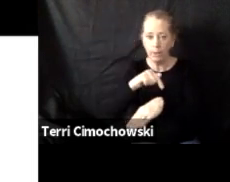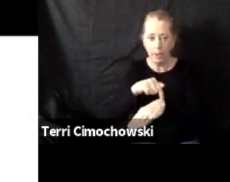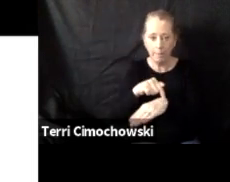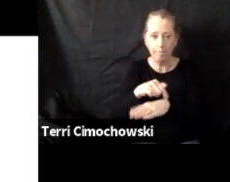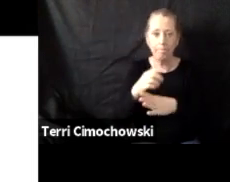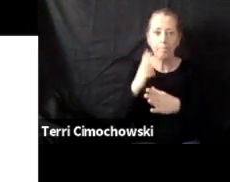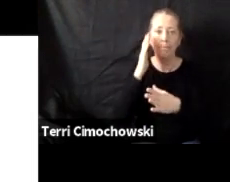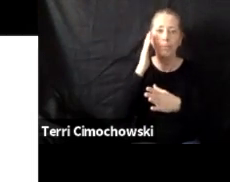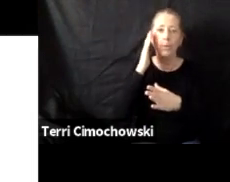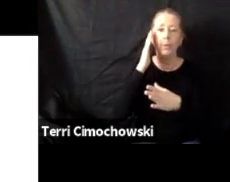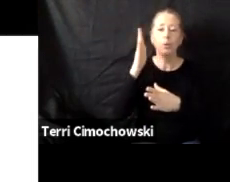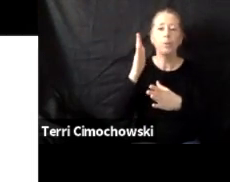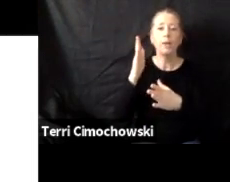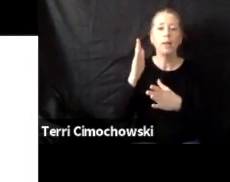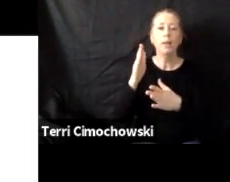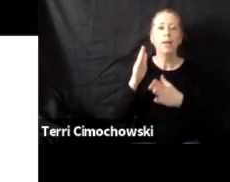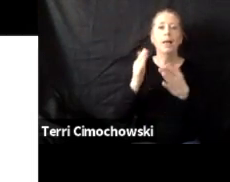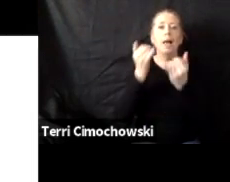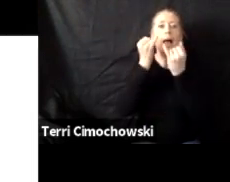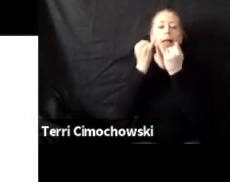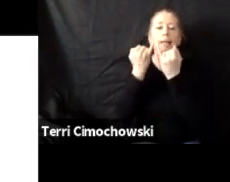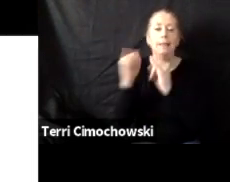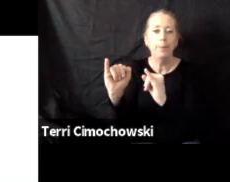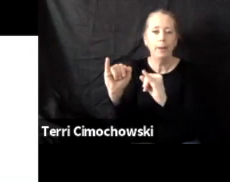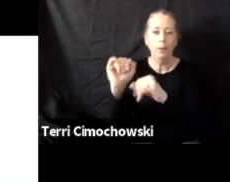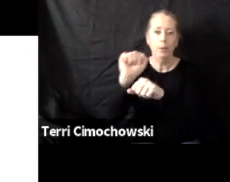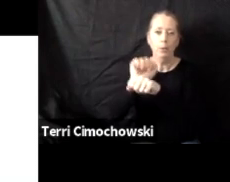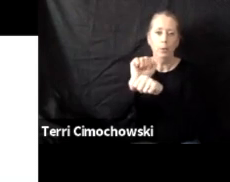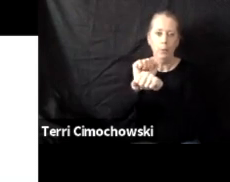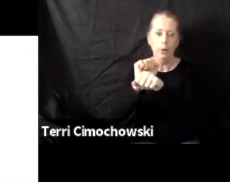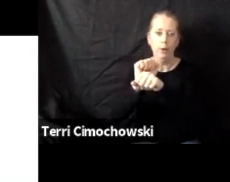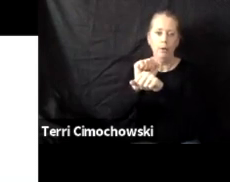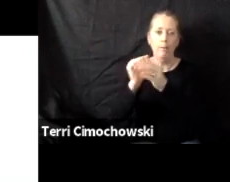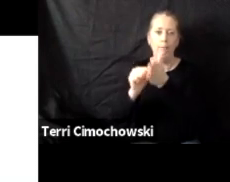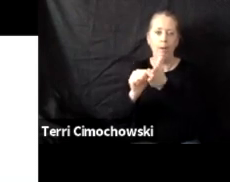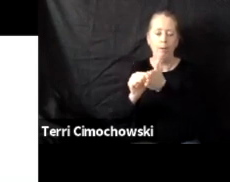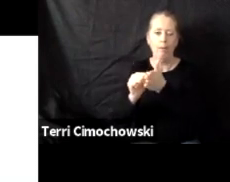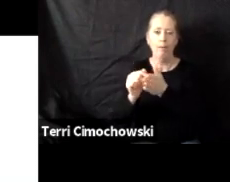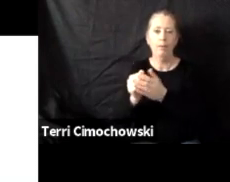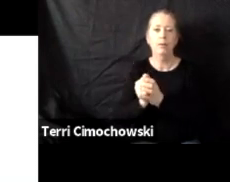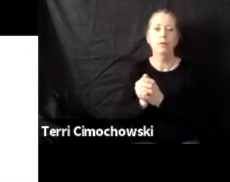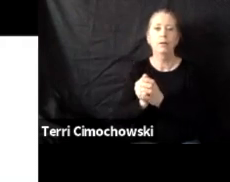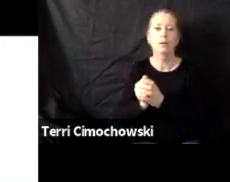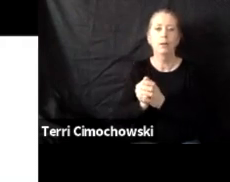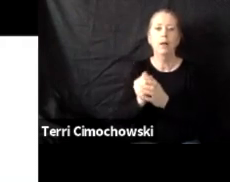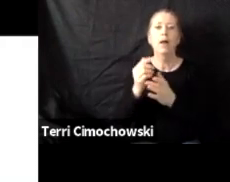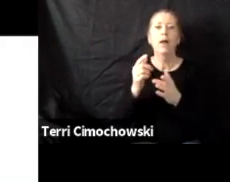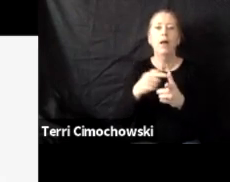an asynchronous model of that independent work with layers of live synchronous support and